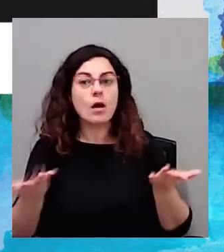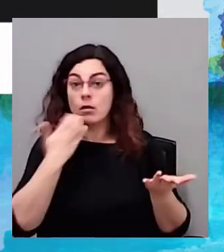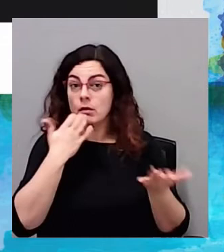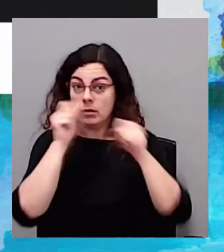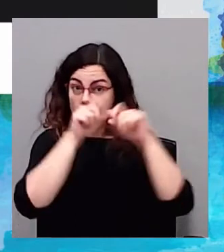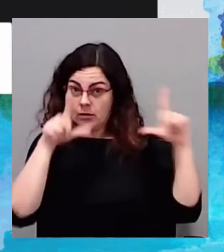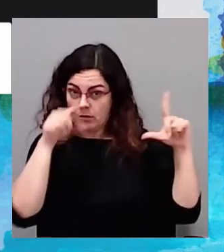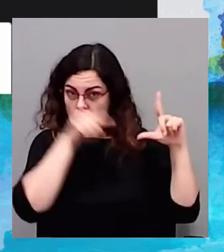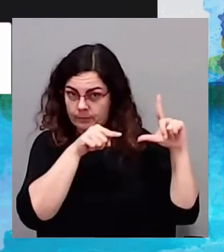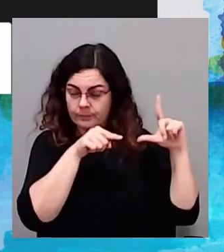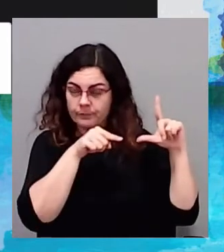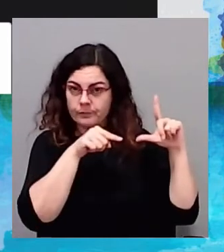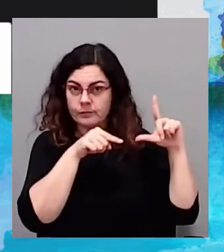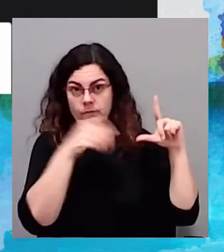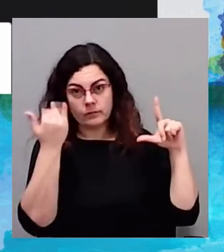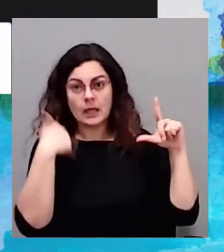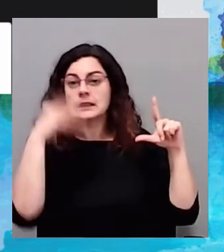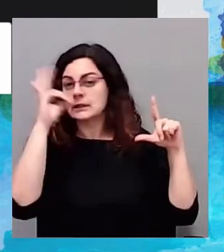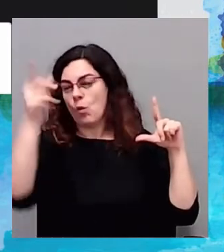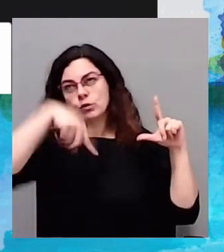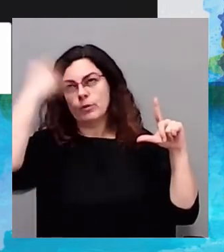painting. And in this one here,